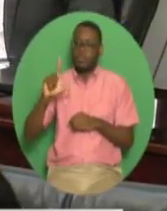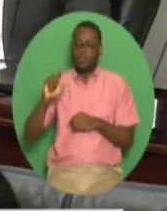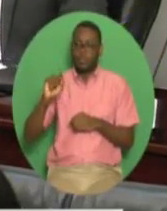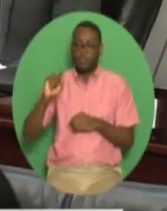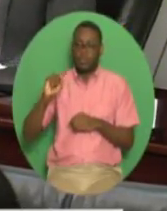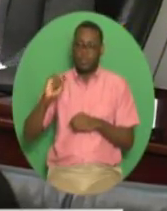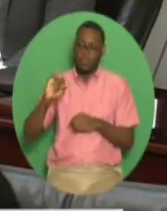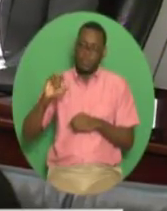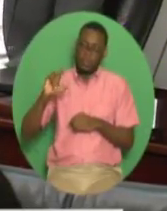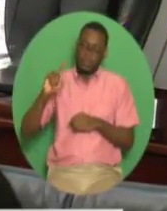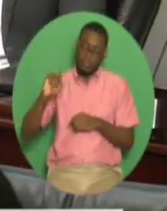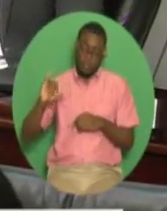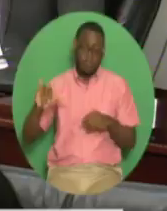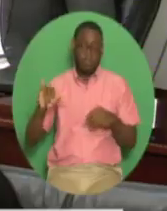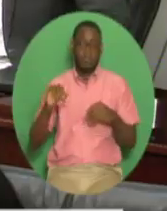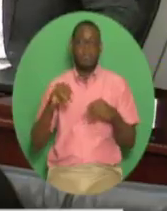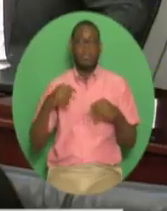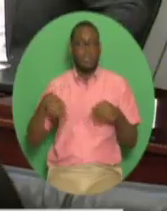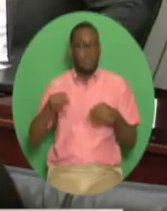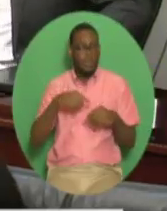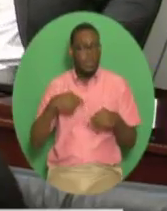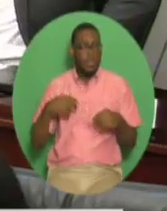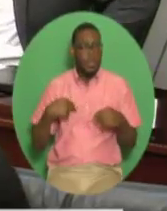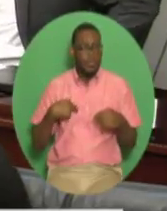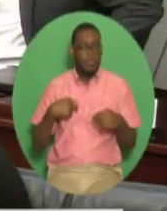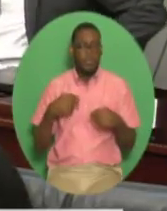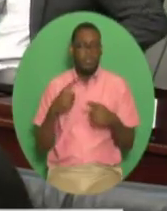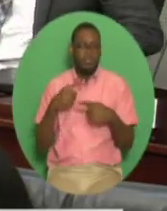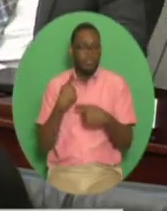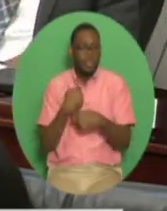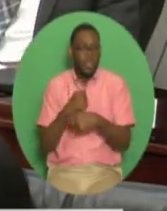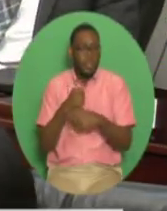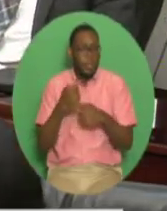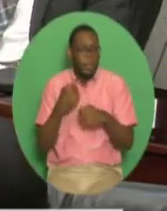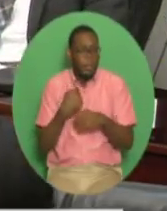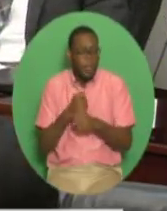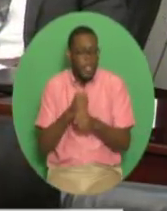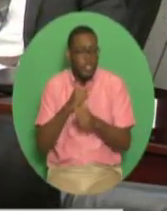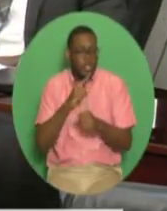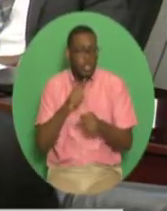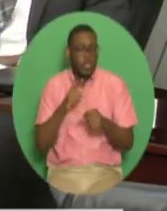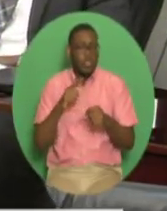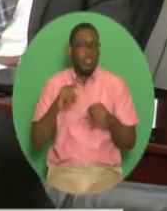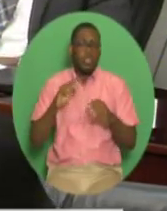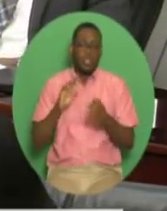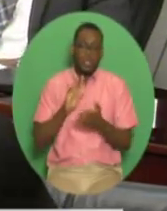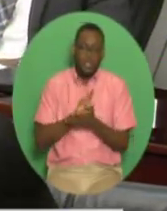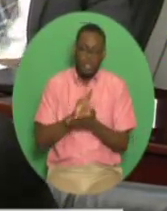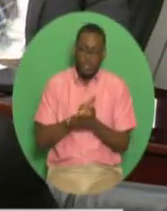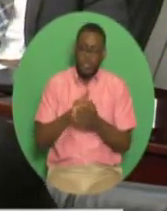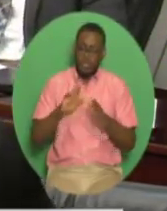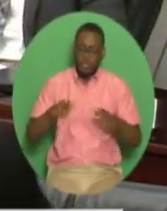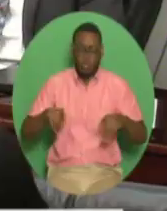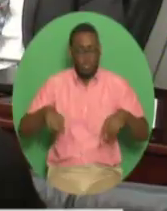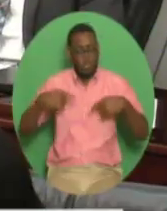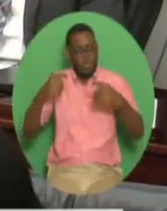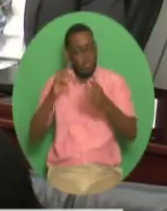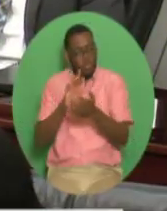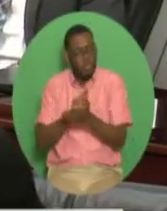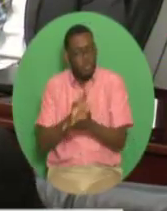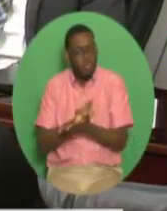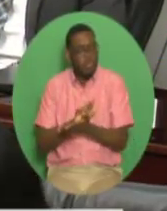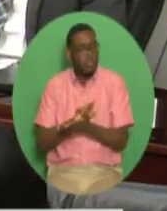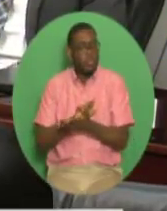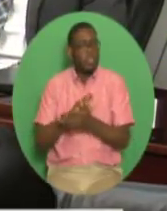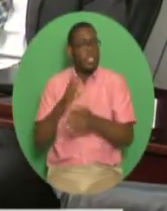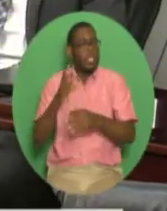schools are able to house our students so that they can benefit from the type of education that